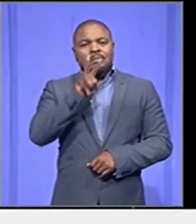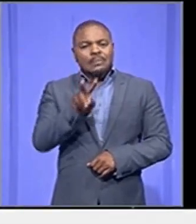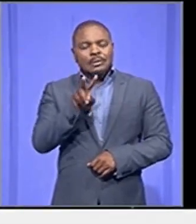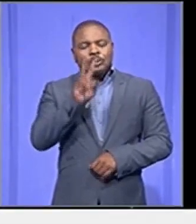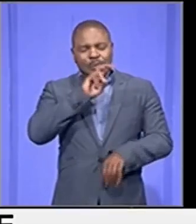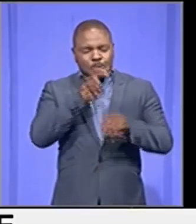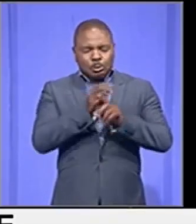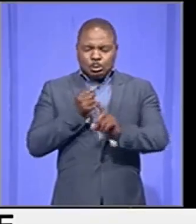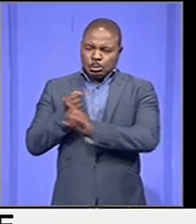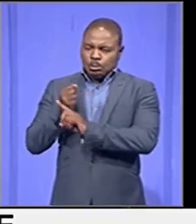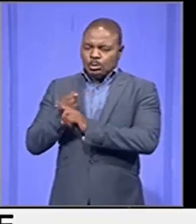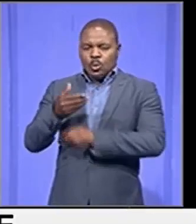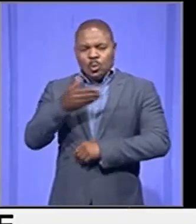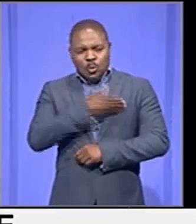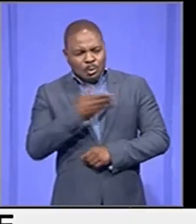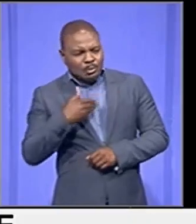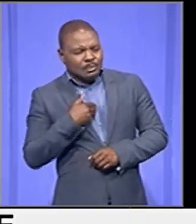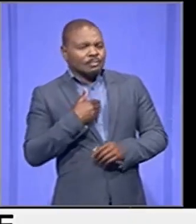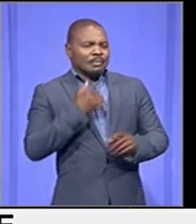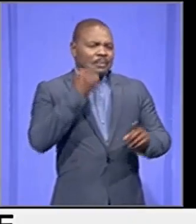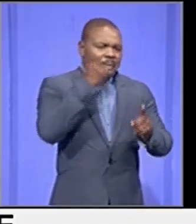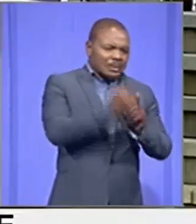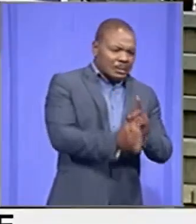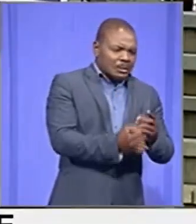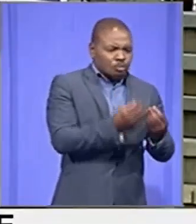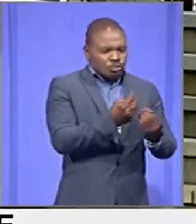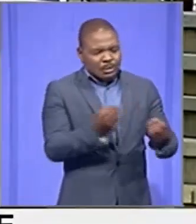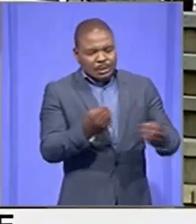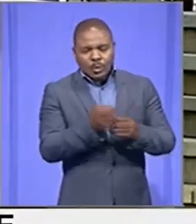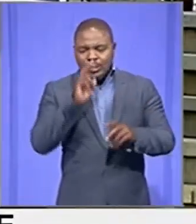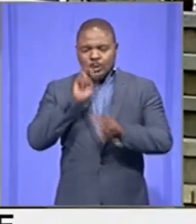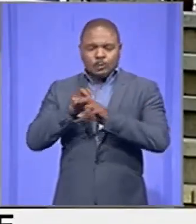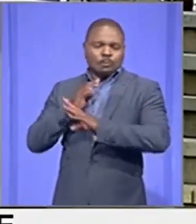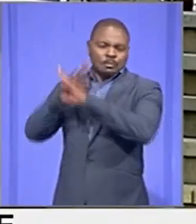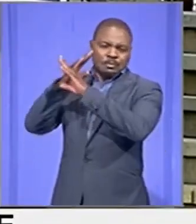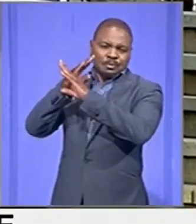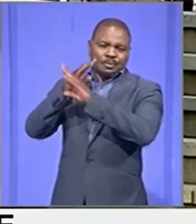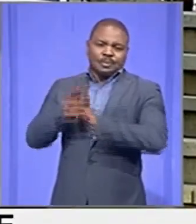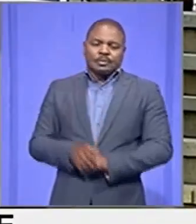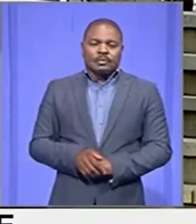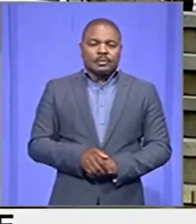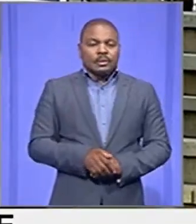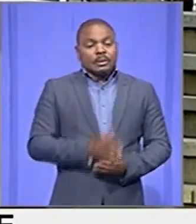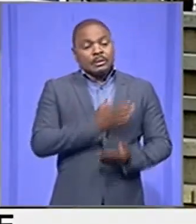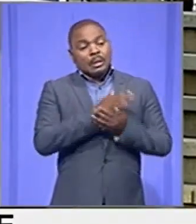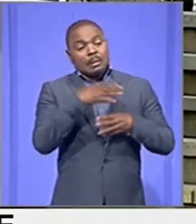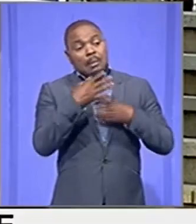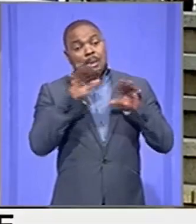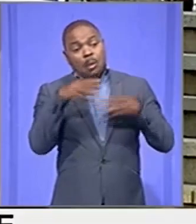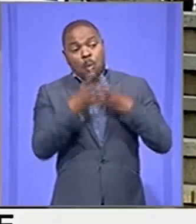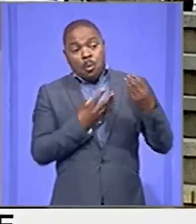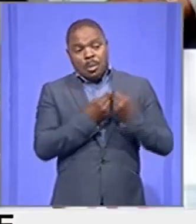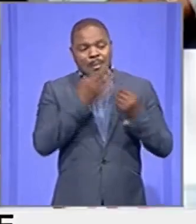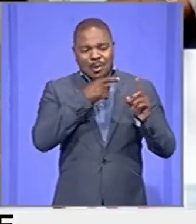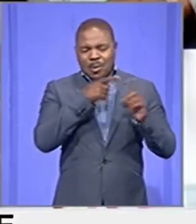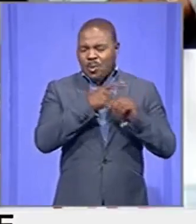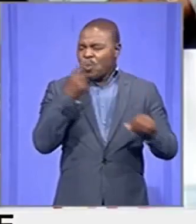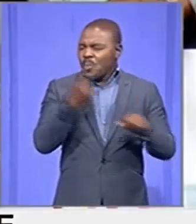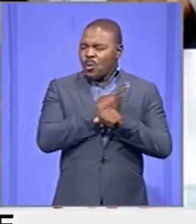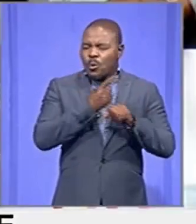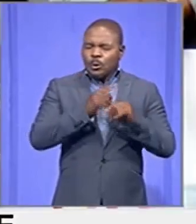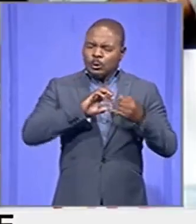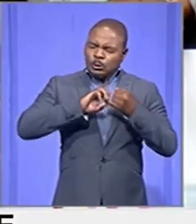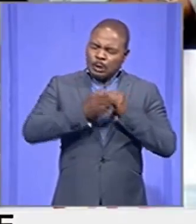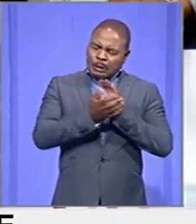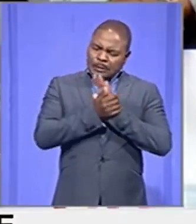le tlhekefetso ya basadi le polao ya basadi le bana. Modira mmogo mongwe a re Thamae ka metlha o ne a leka go fitlhelela bokgoni